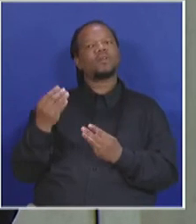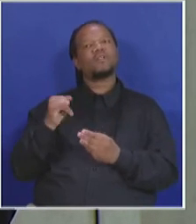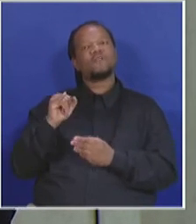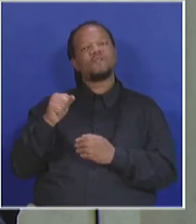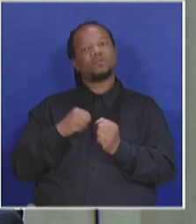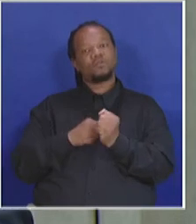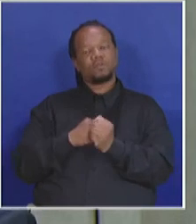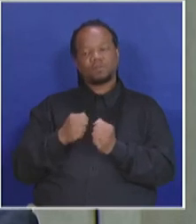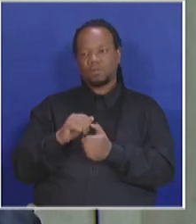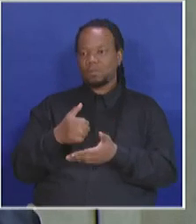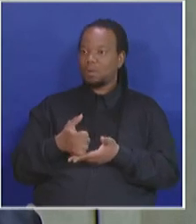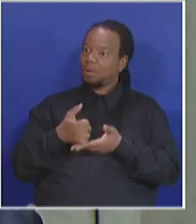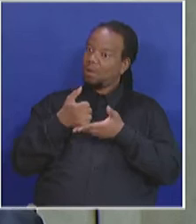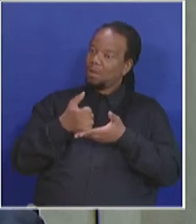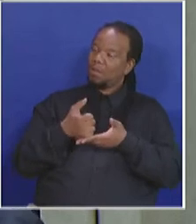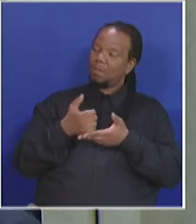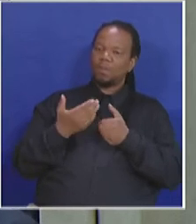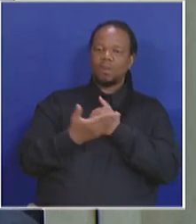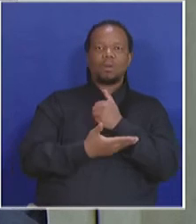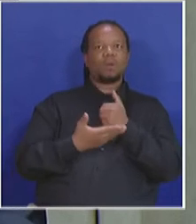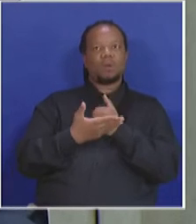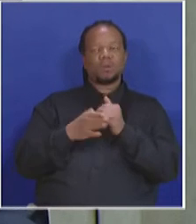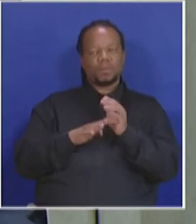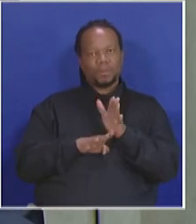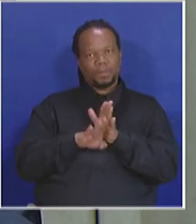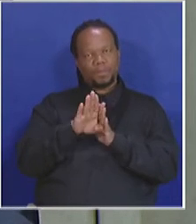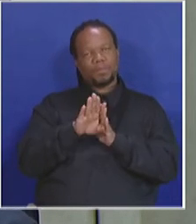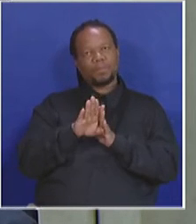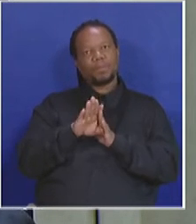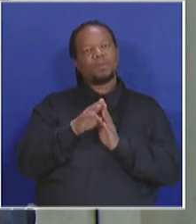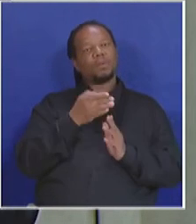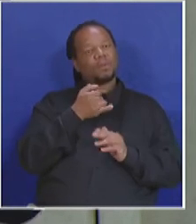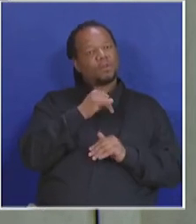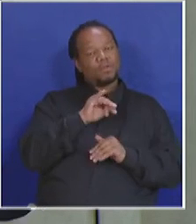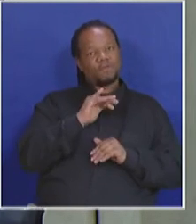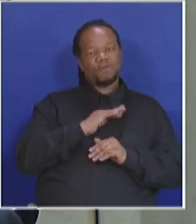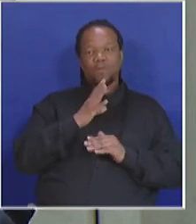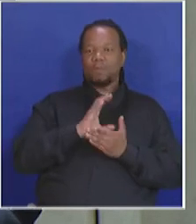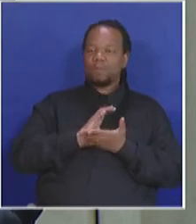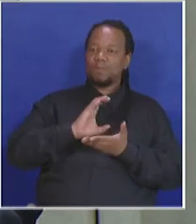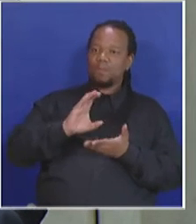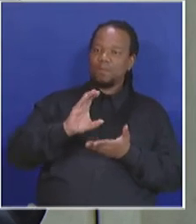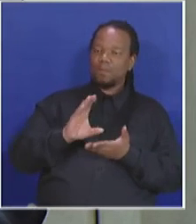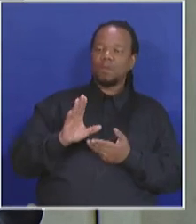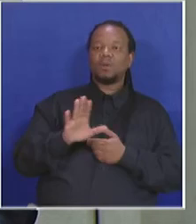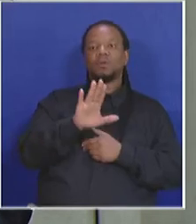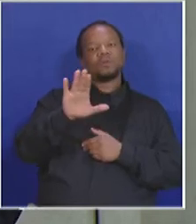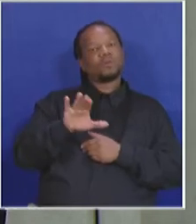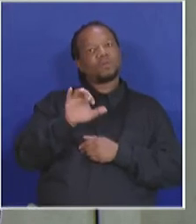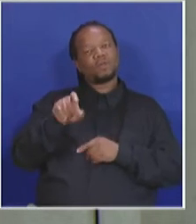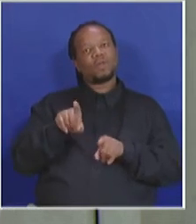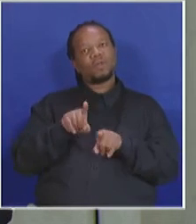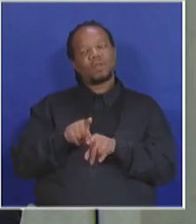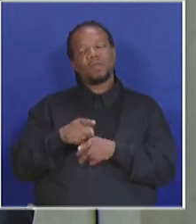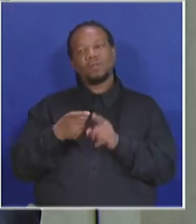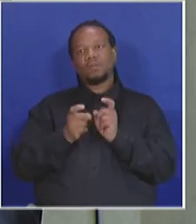higher growth path. Investment in public infrastructure increases South Africa's competitiveness. Your time